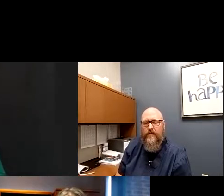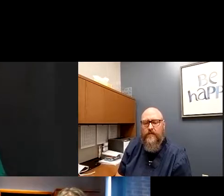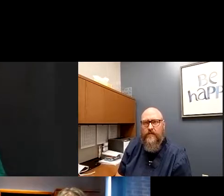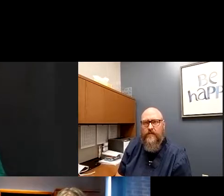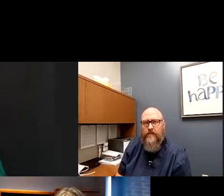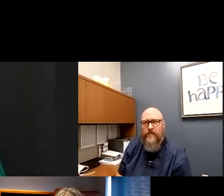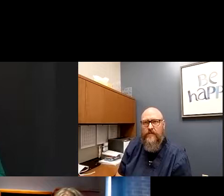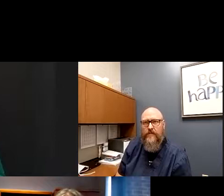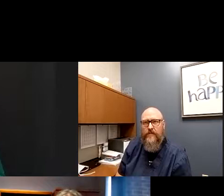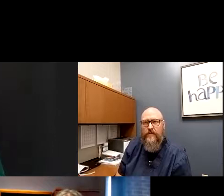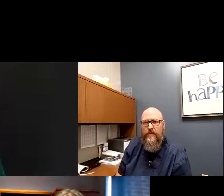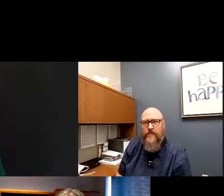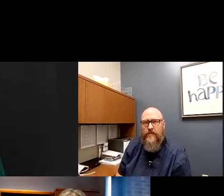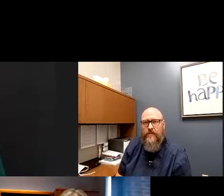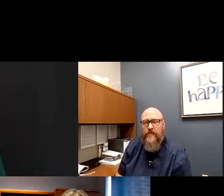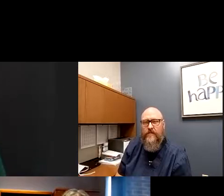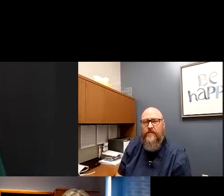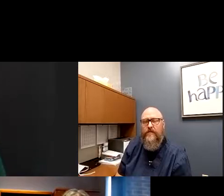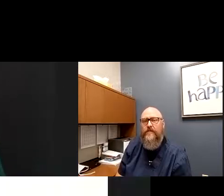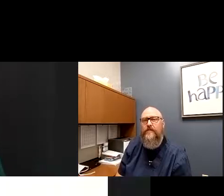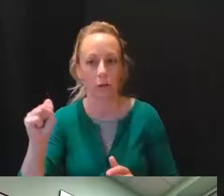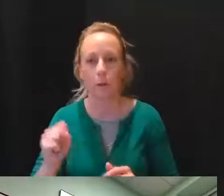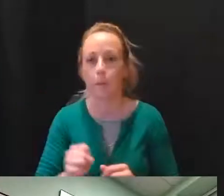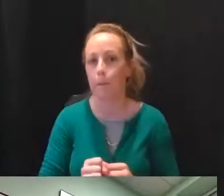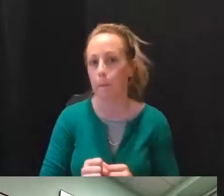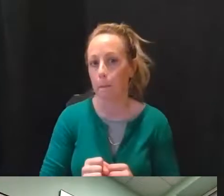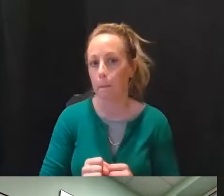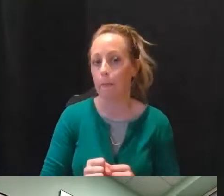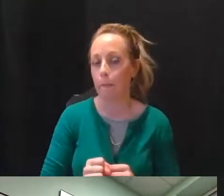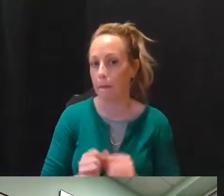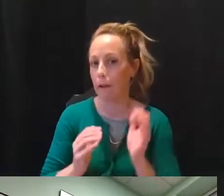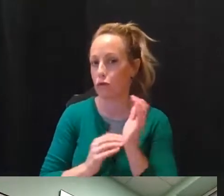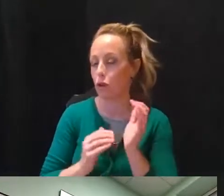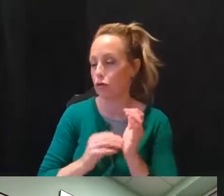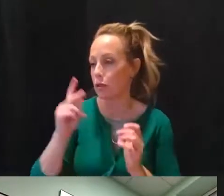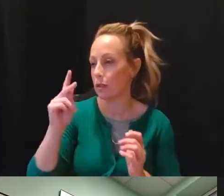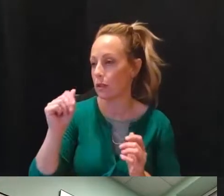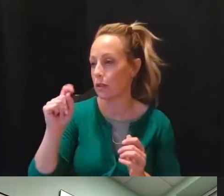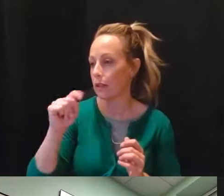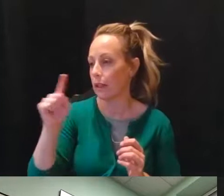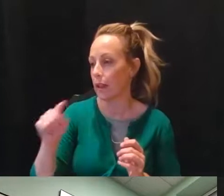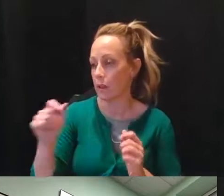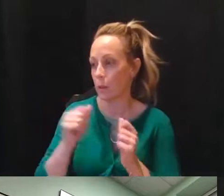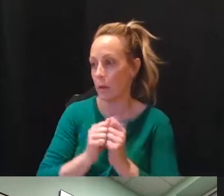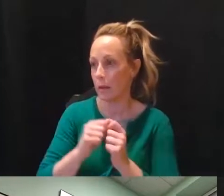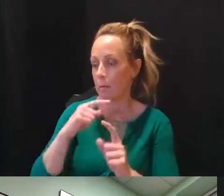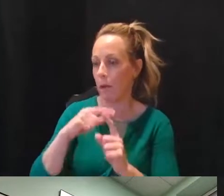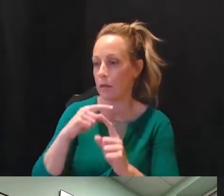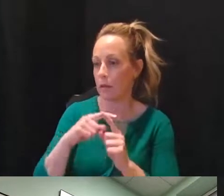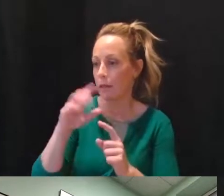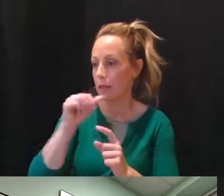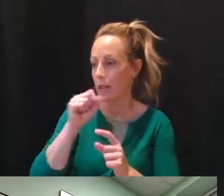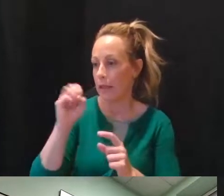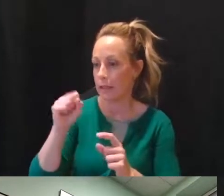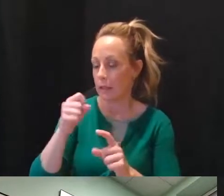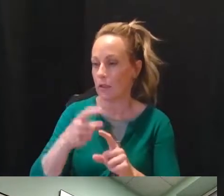Thank you. Dr. Katz, a question for you. It was also mentioned earlier this week, with the positive cases coming from people of all ages.